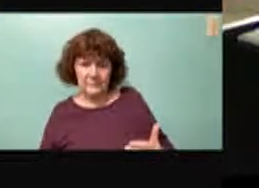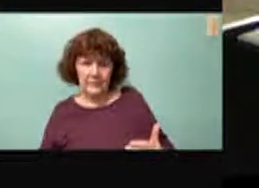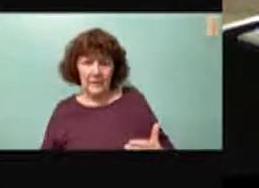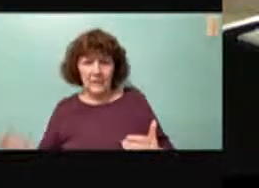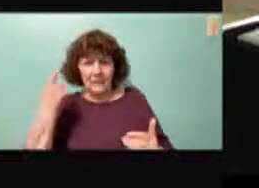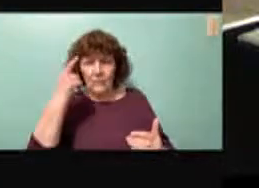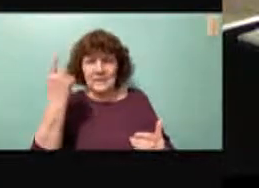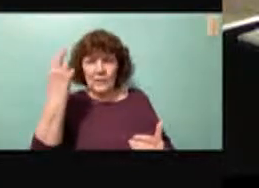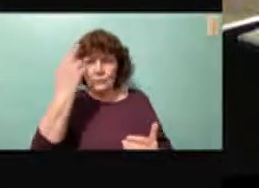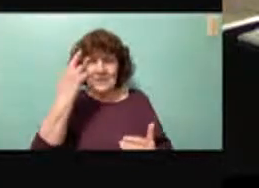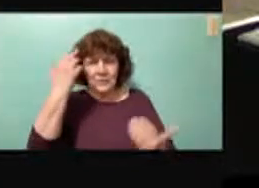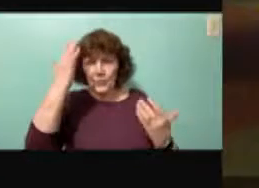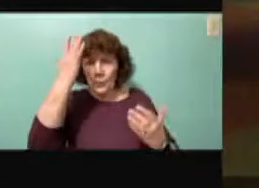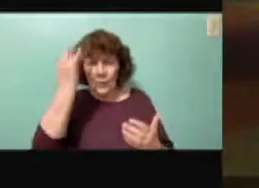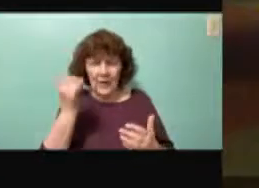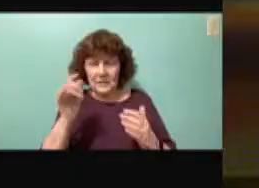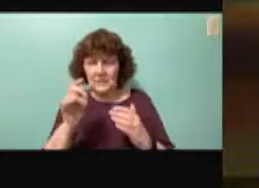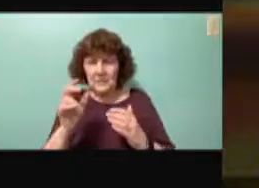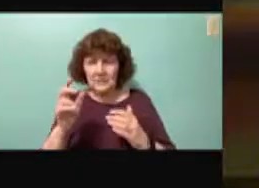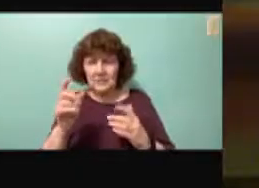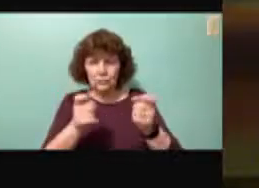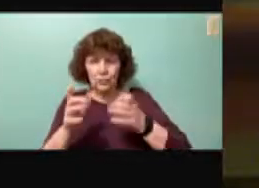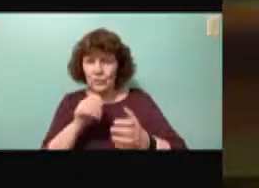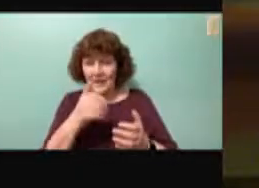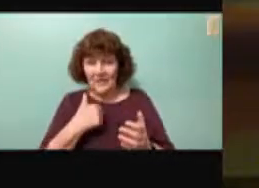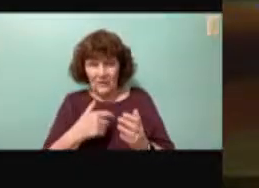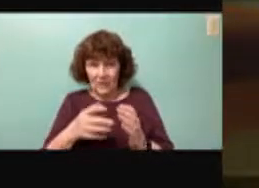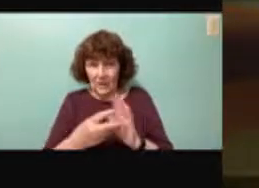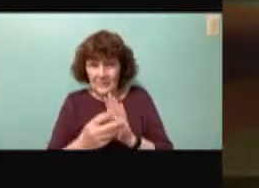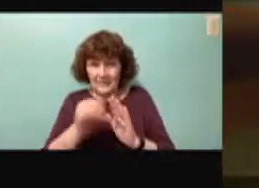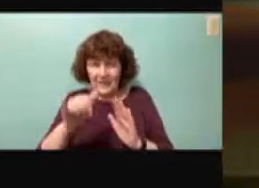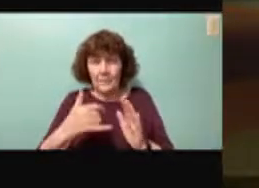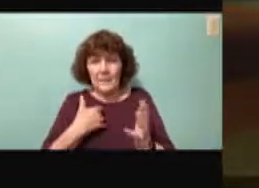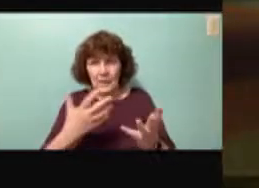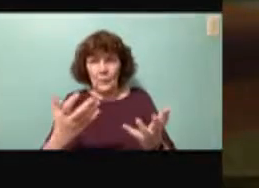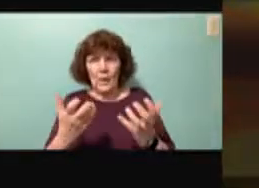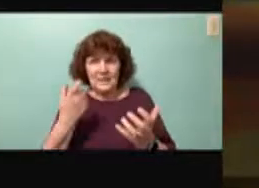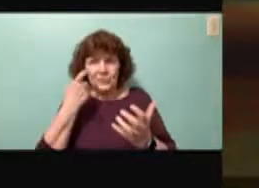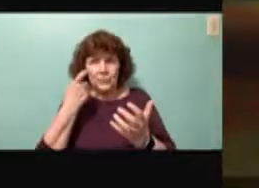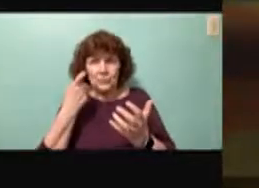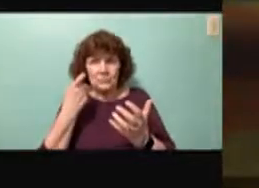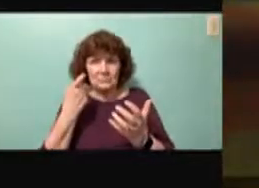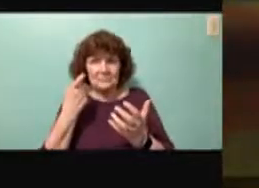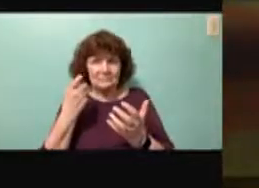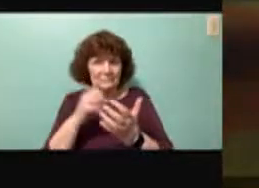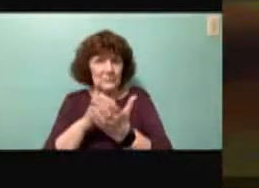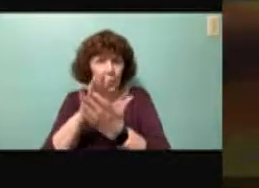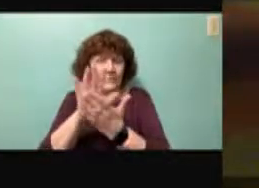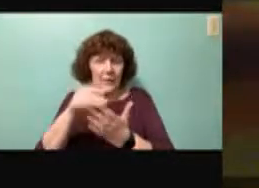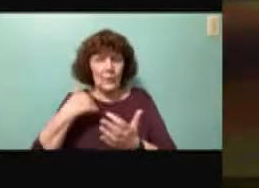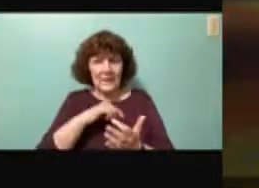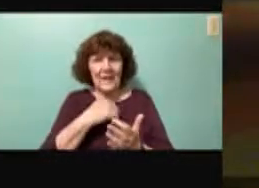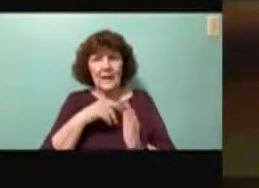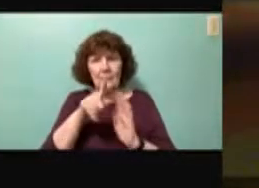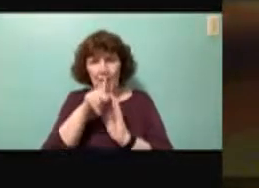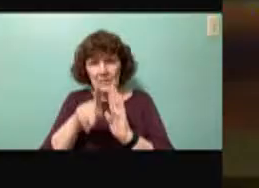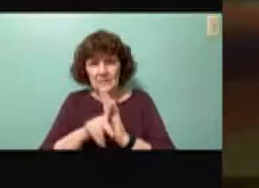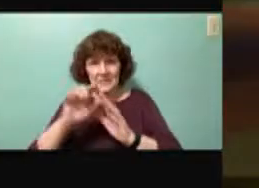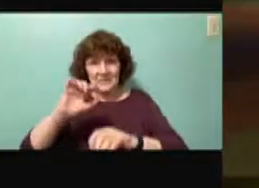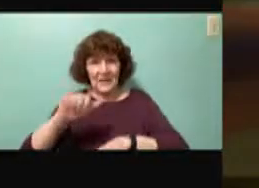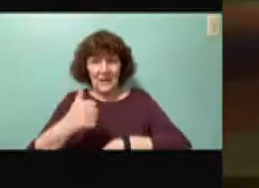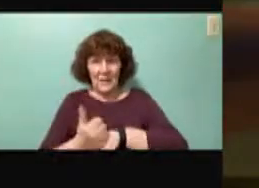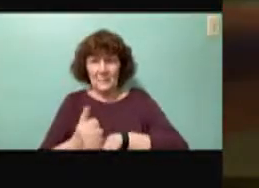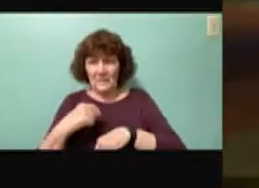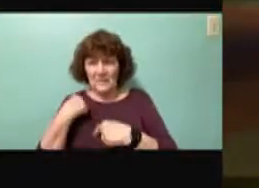controller did not have a copy of that, but I just wanted to note that we had had a policy in place since